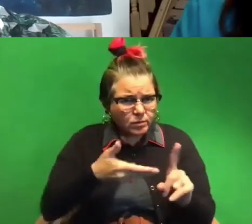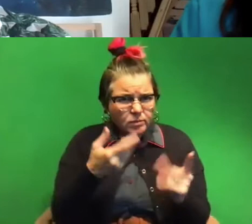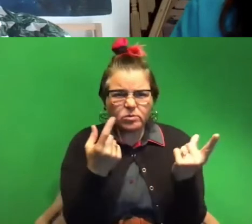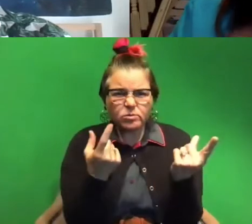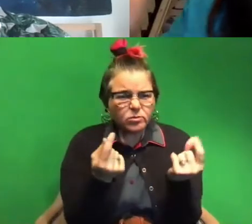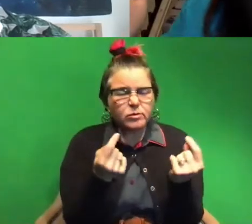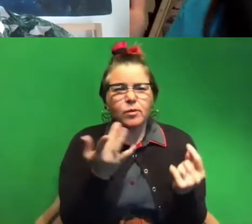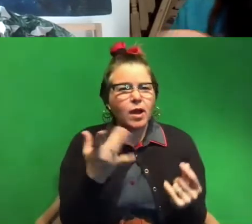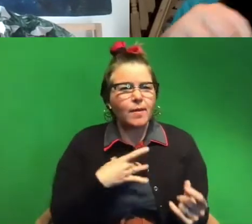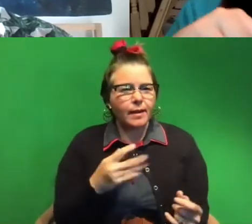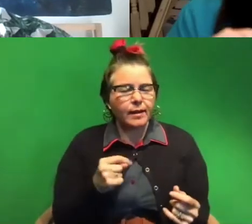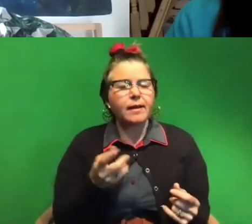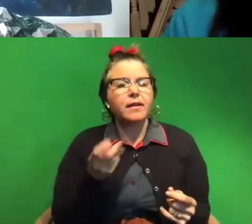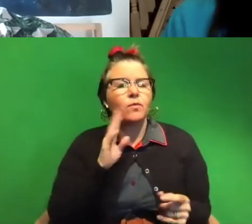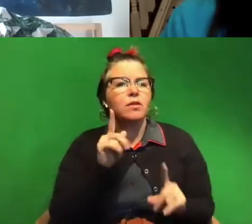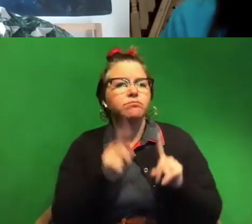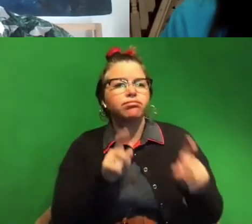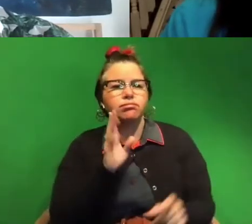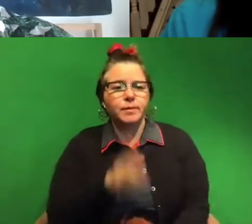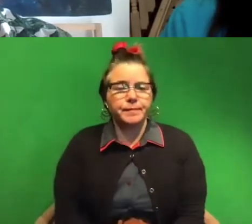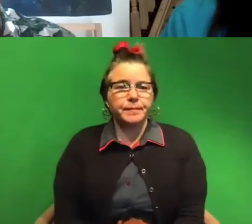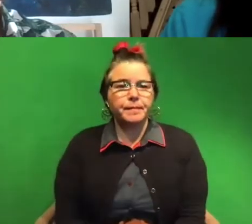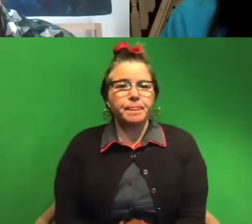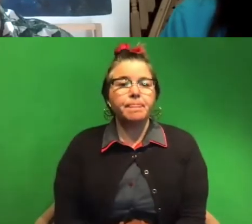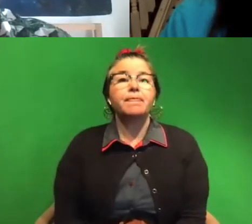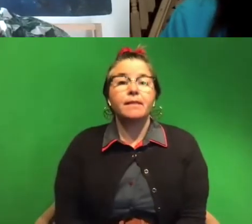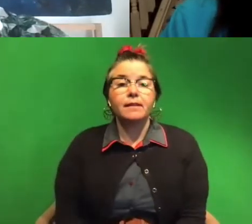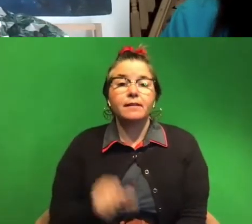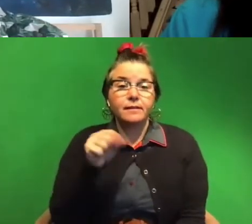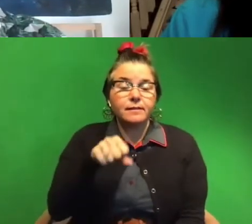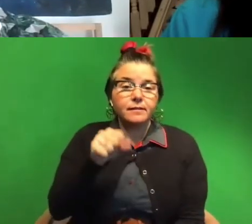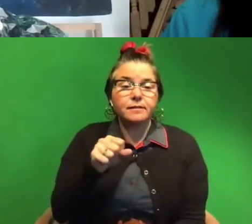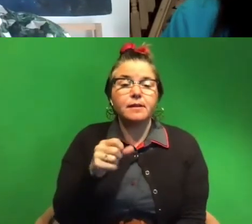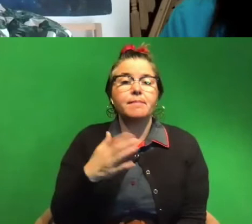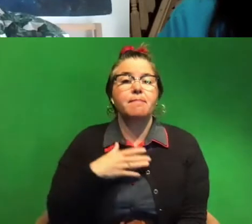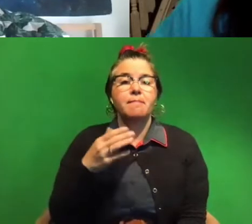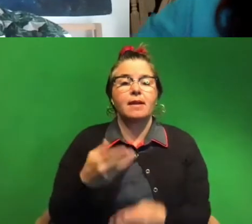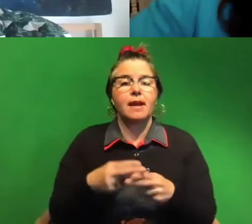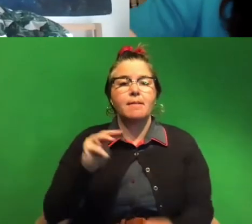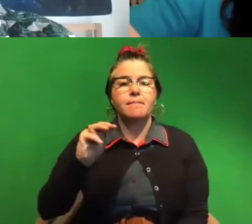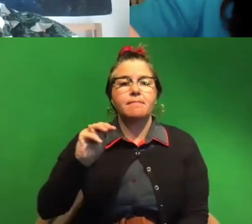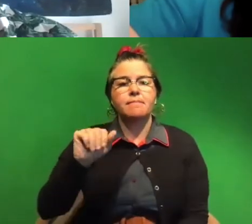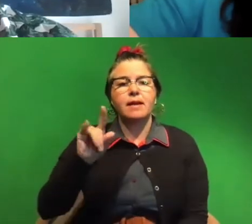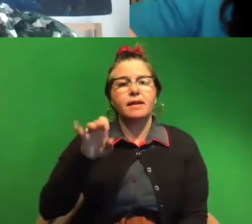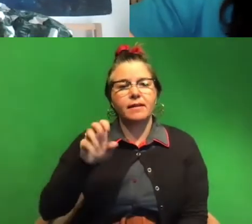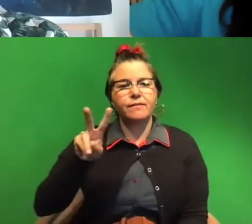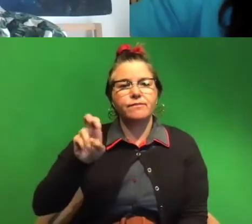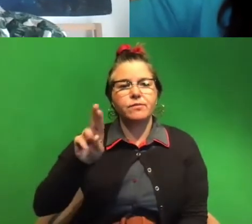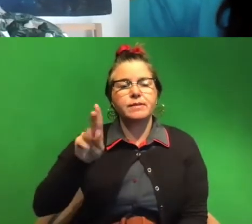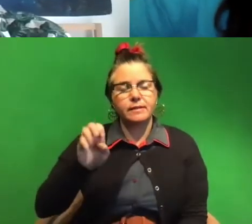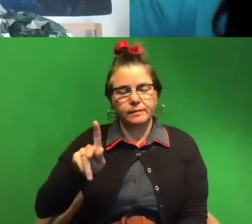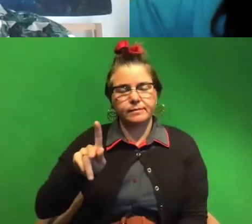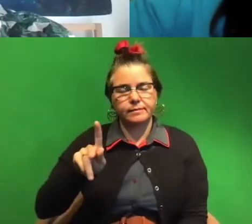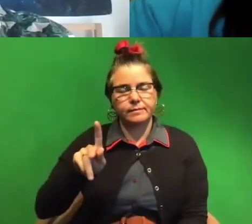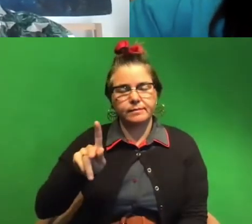why you like it, and then we'll launch into questions? Yeah. So my name is Madelaine Verbeek, Madi for short. I am